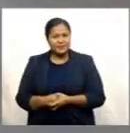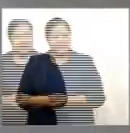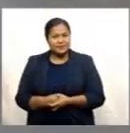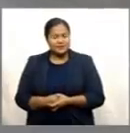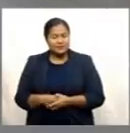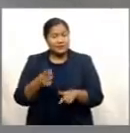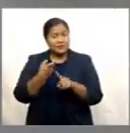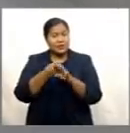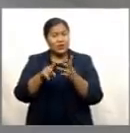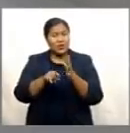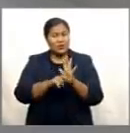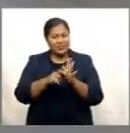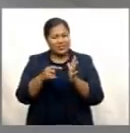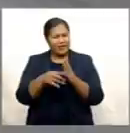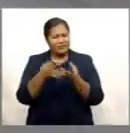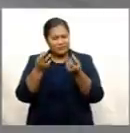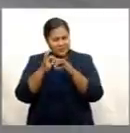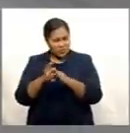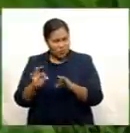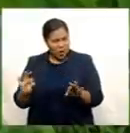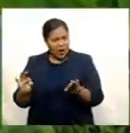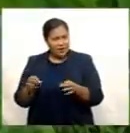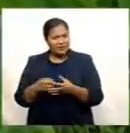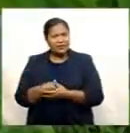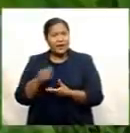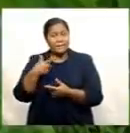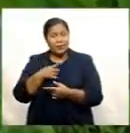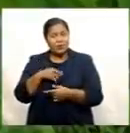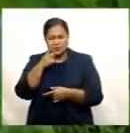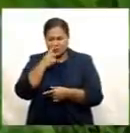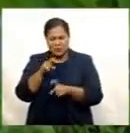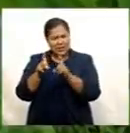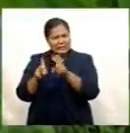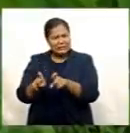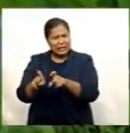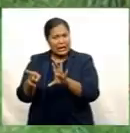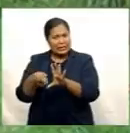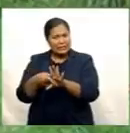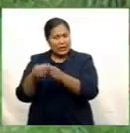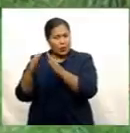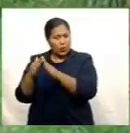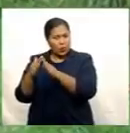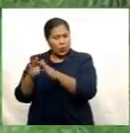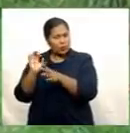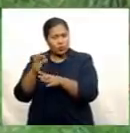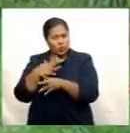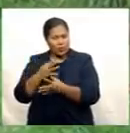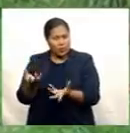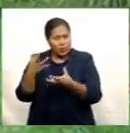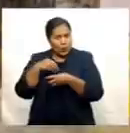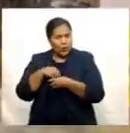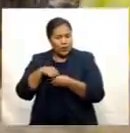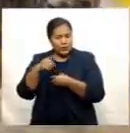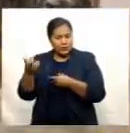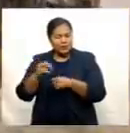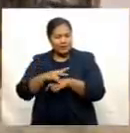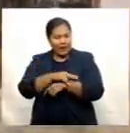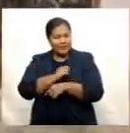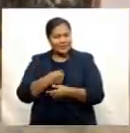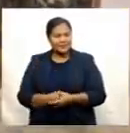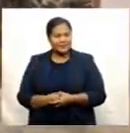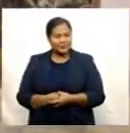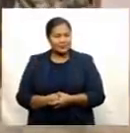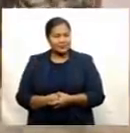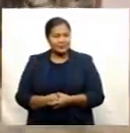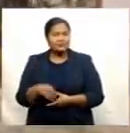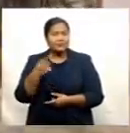Korovo town is eerily quiet as residents stay indoors to avoid an exposure to COVID-19. I was doing